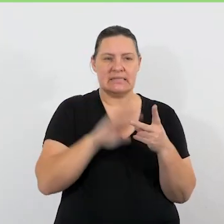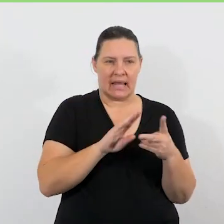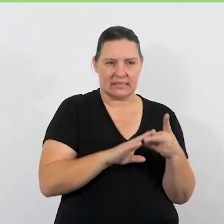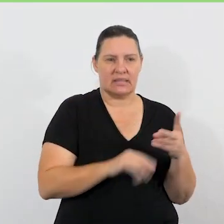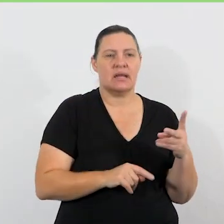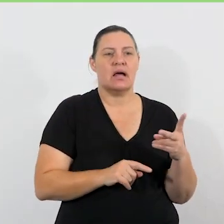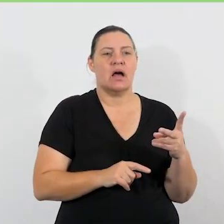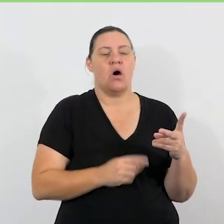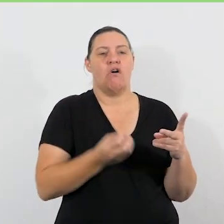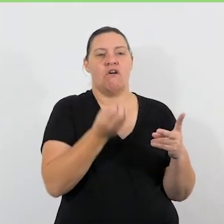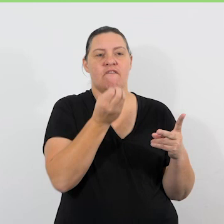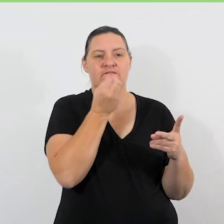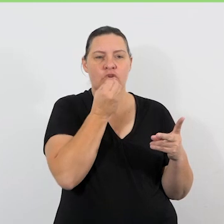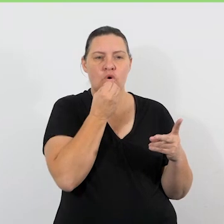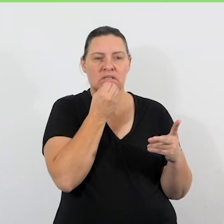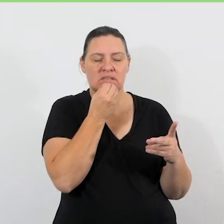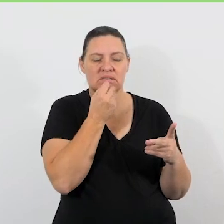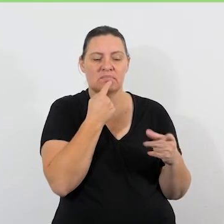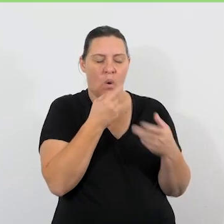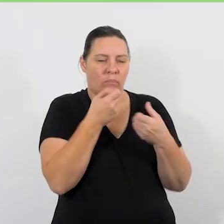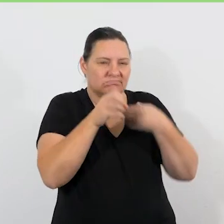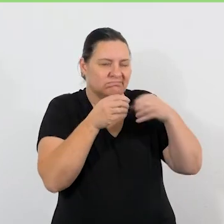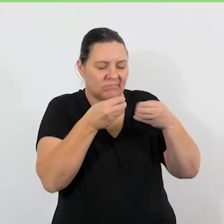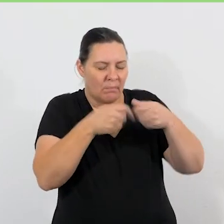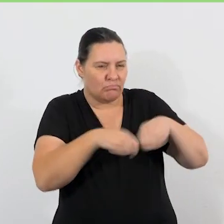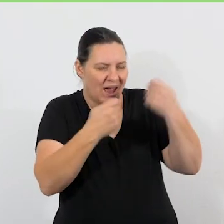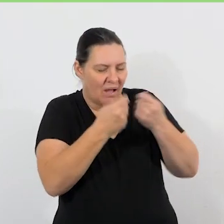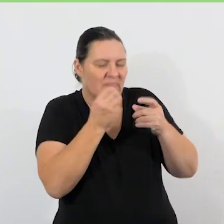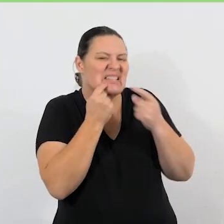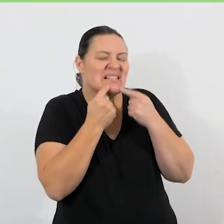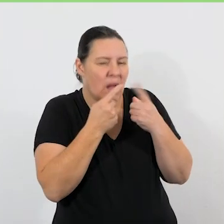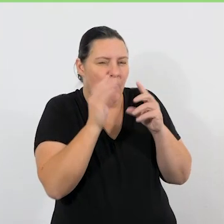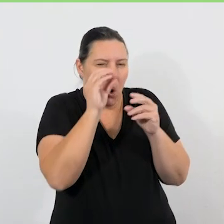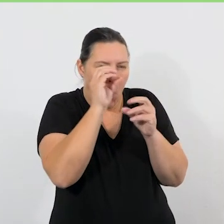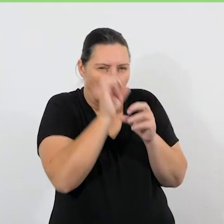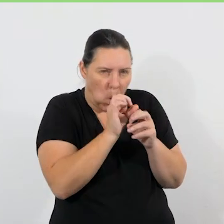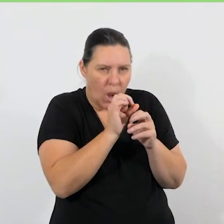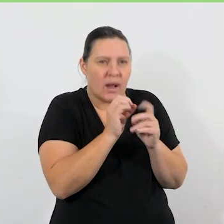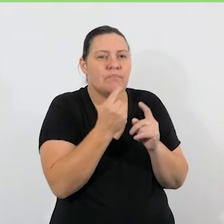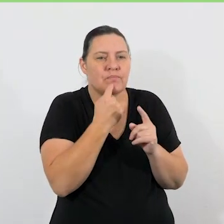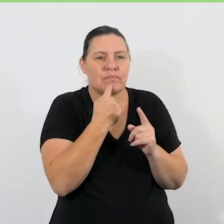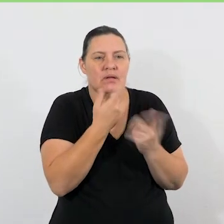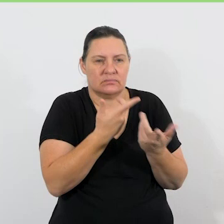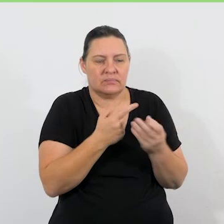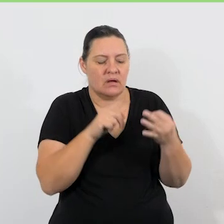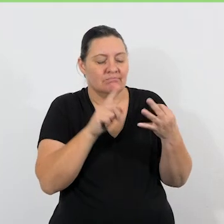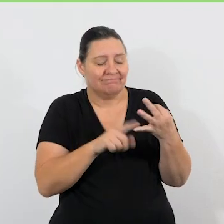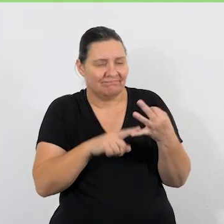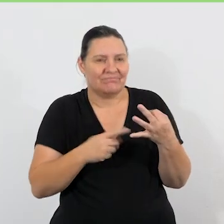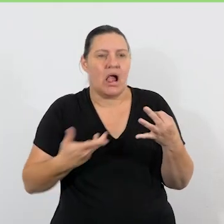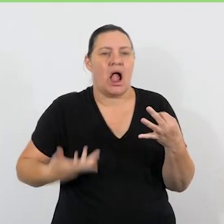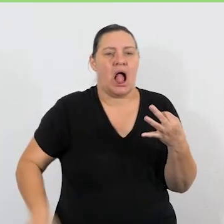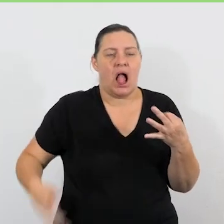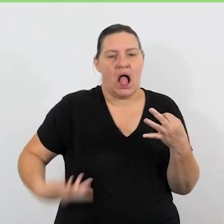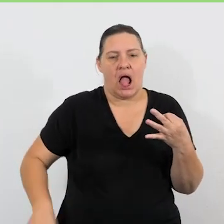one says breaking food into smaller and simpler substances. The third one is getting rid